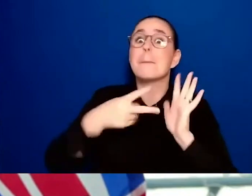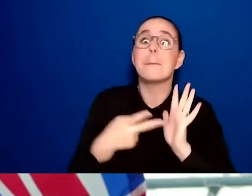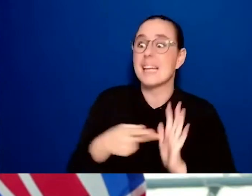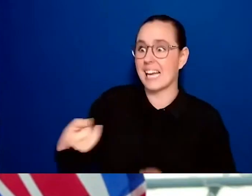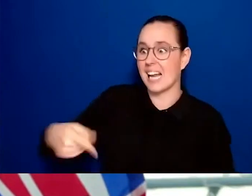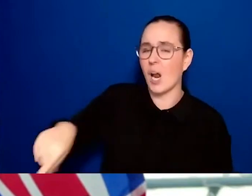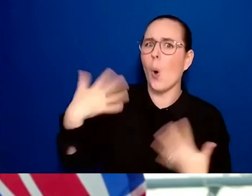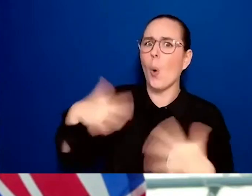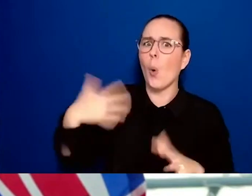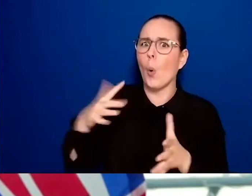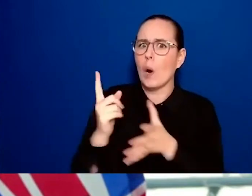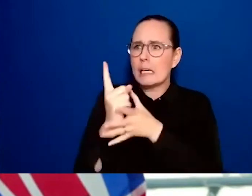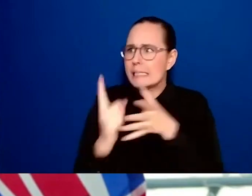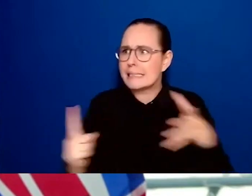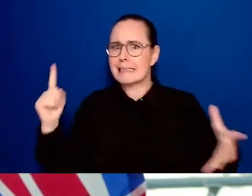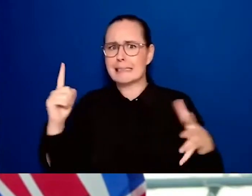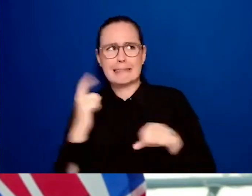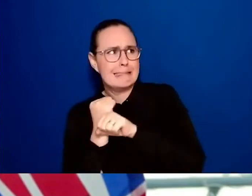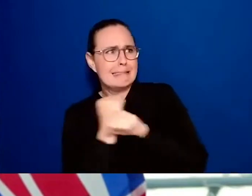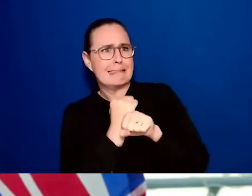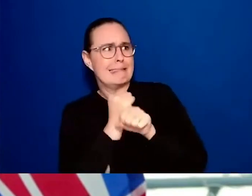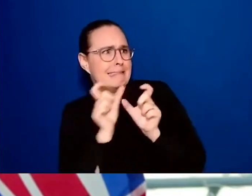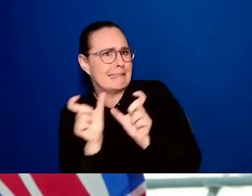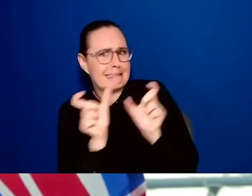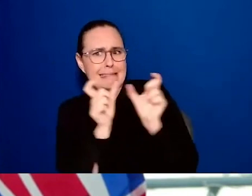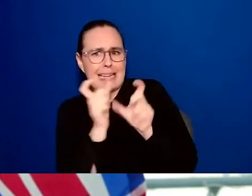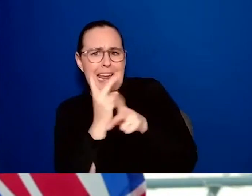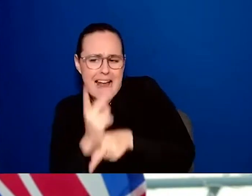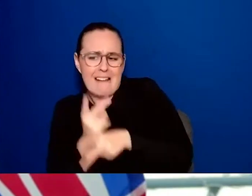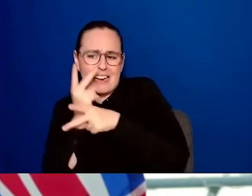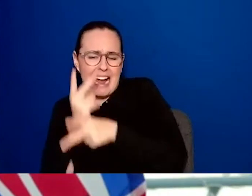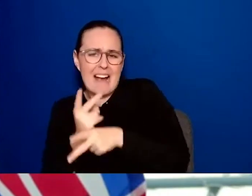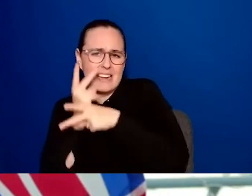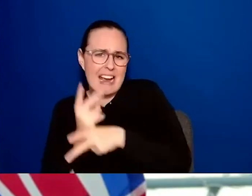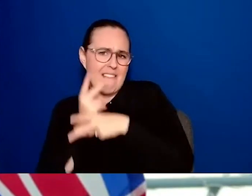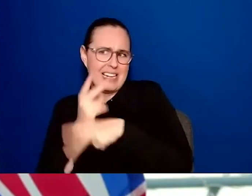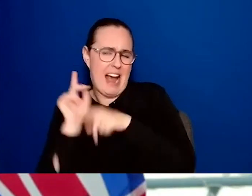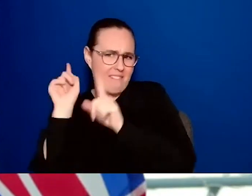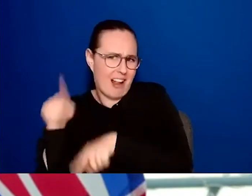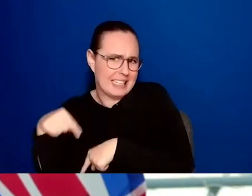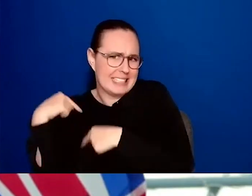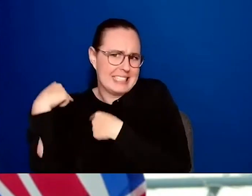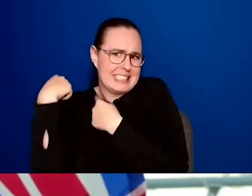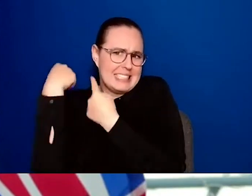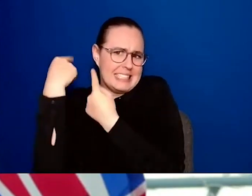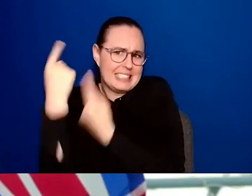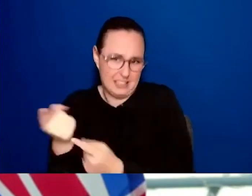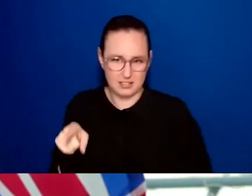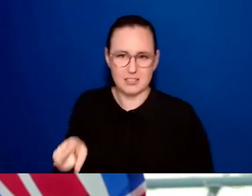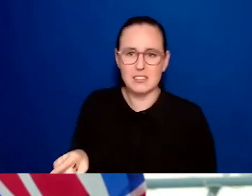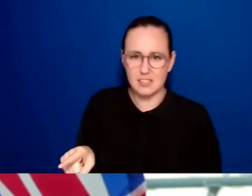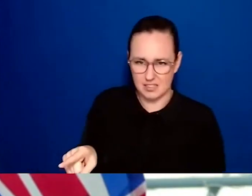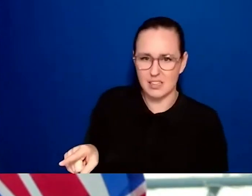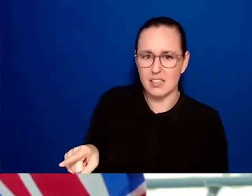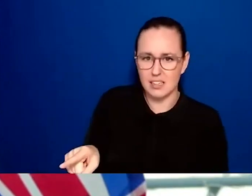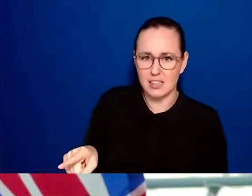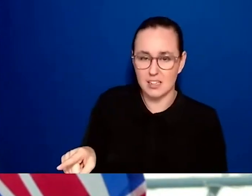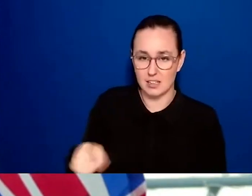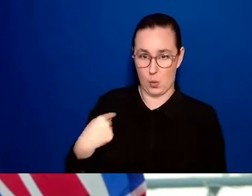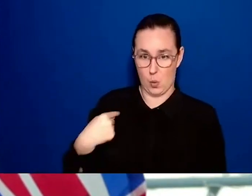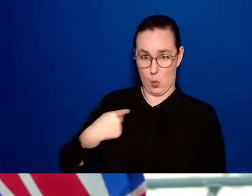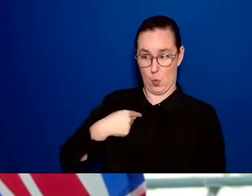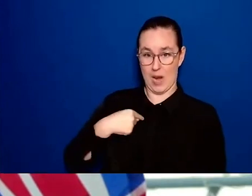some people who cannot get as much protection from these vaccines, and it's that much more important that all of us around them